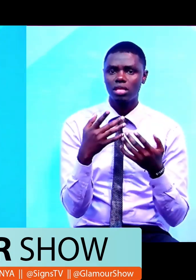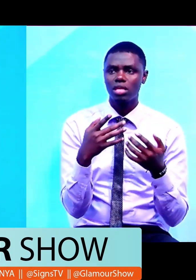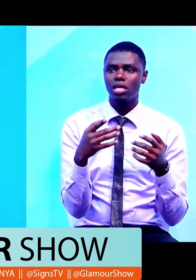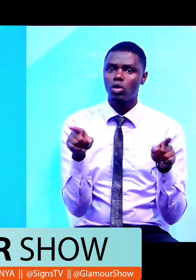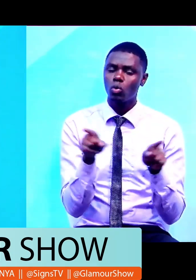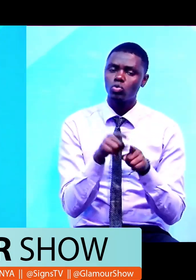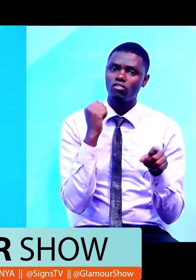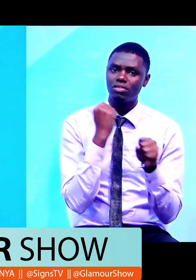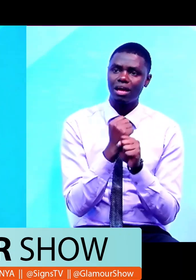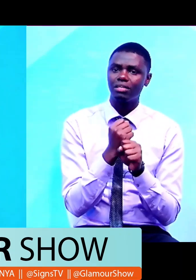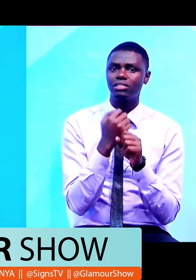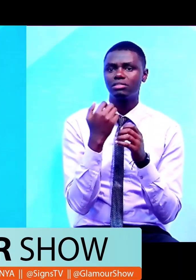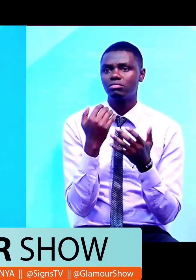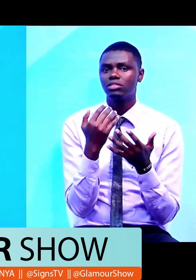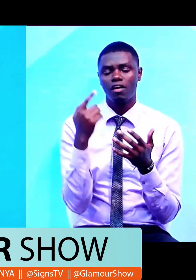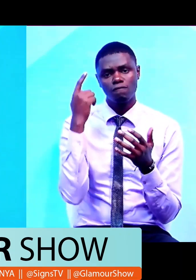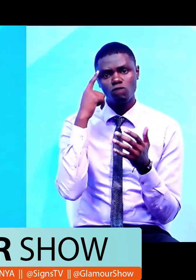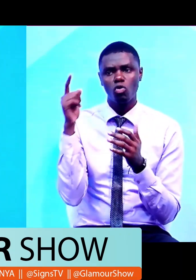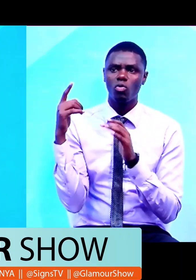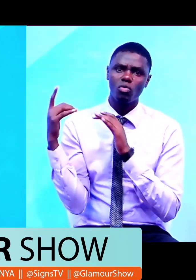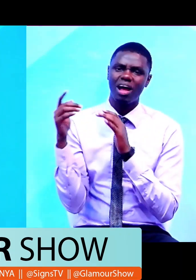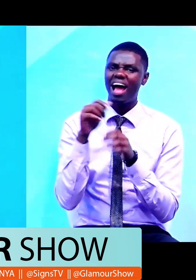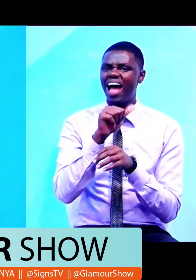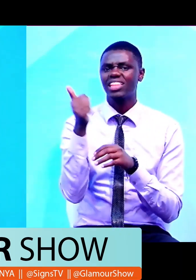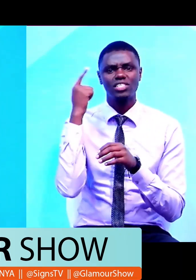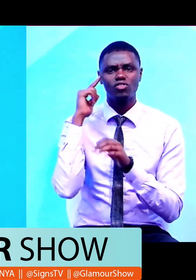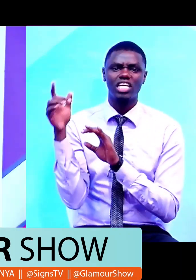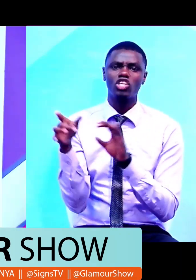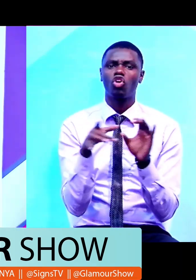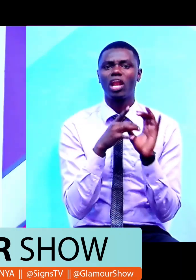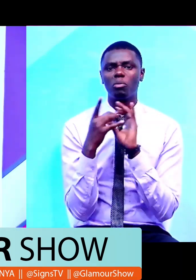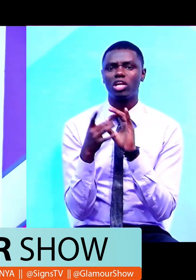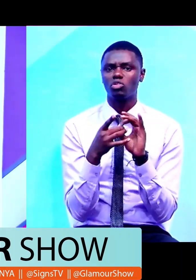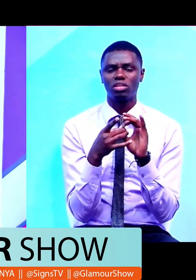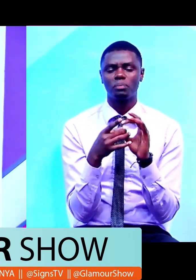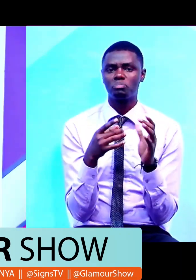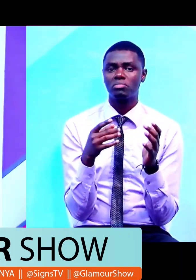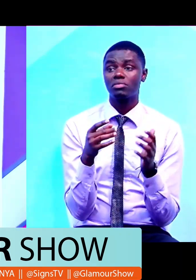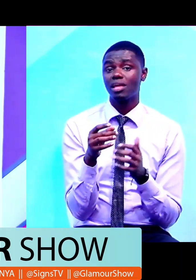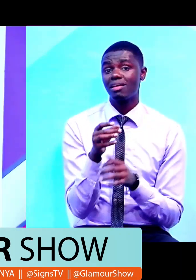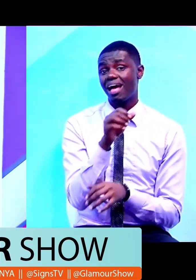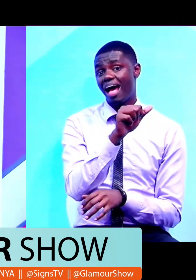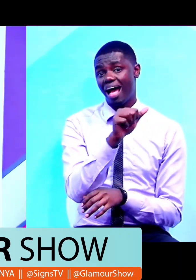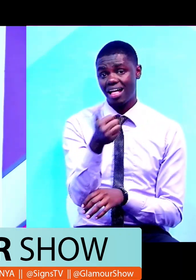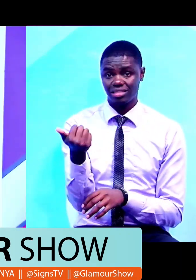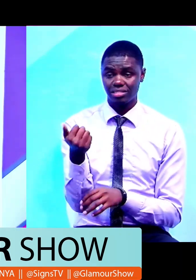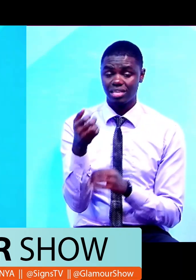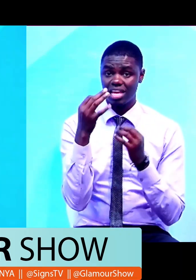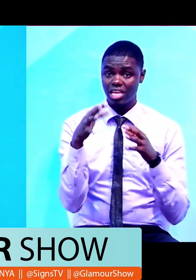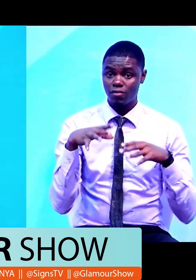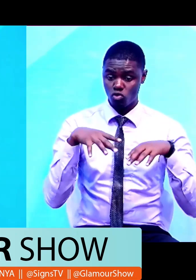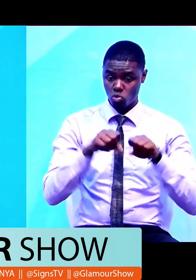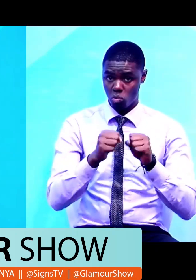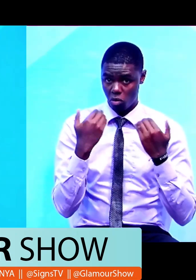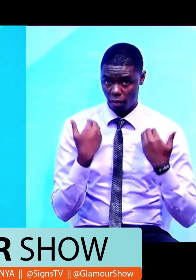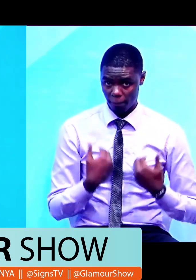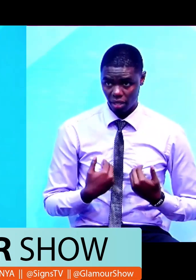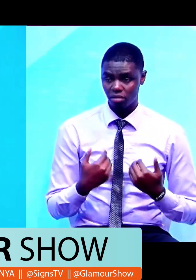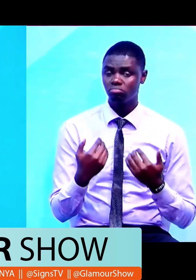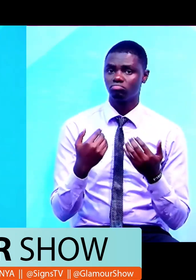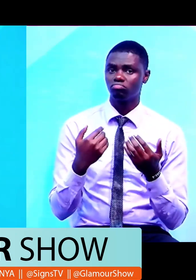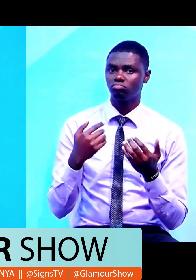done some just for the collaboration. And there are those who, like if you book me, there are those who I'll